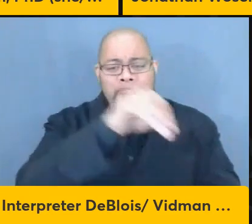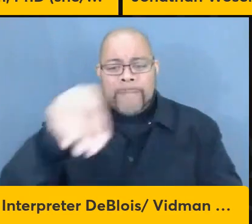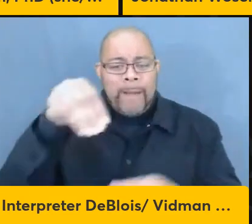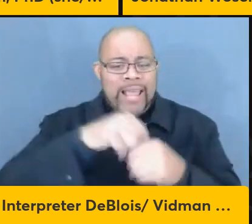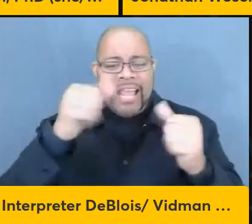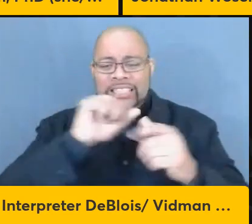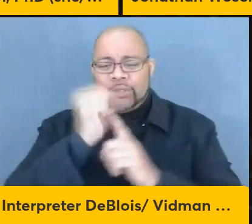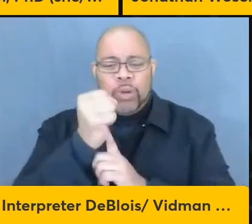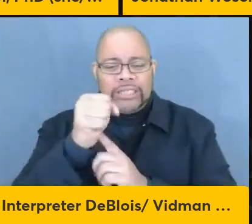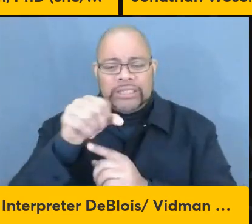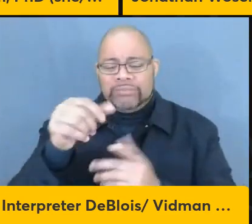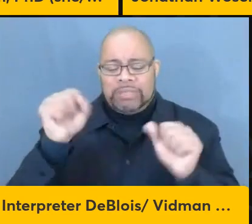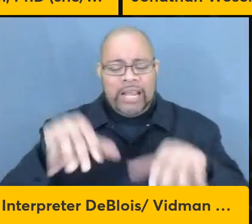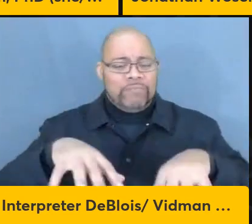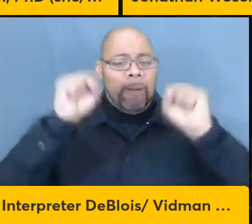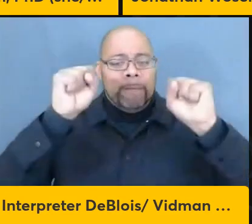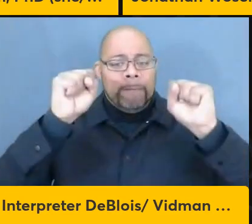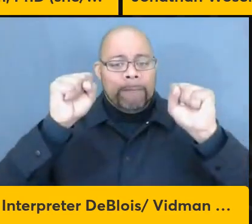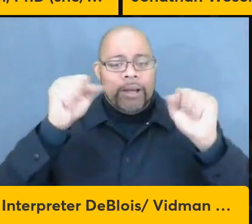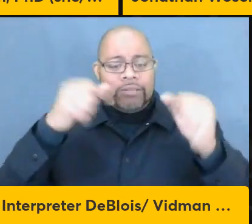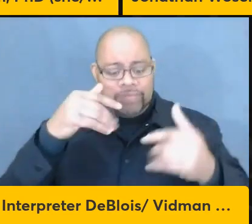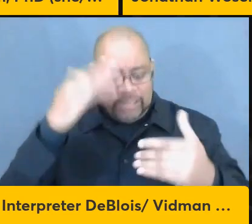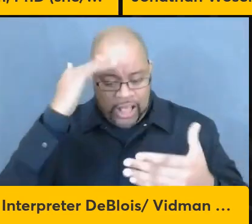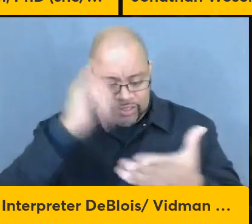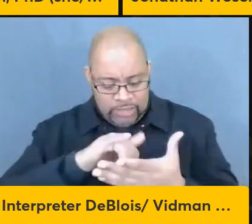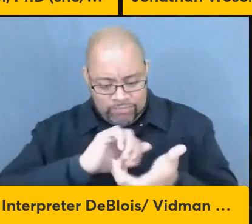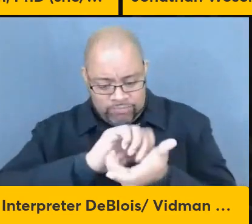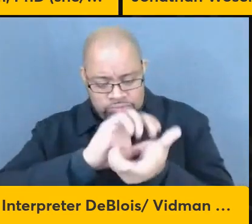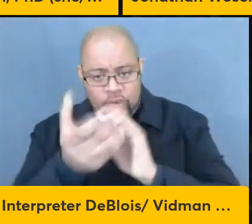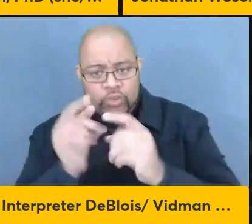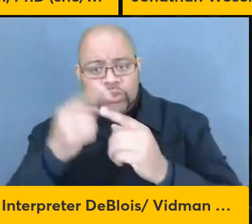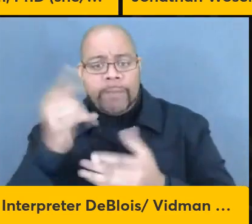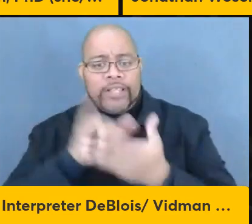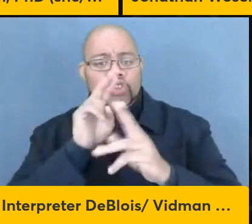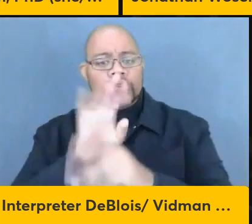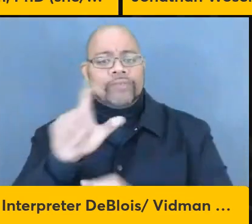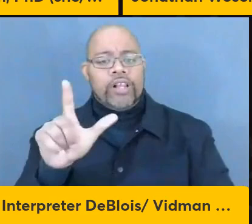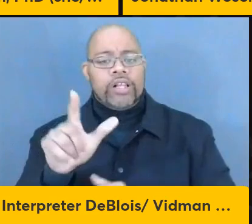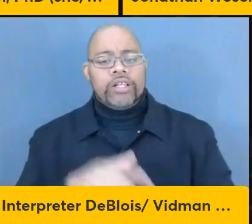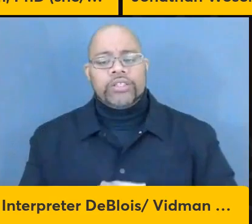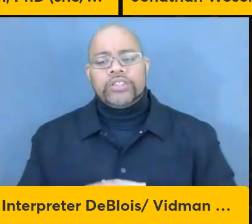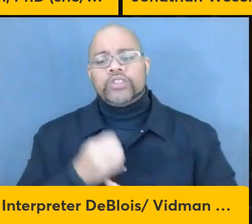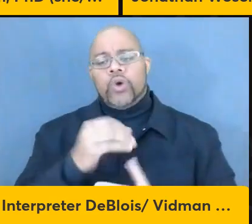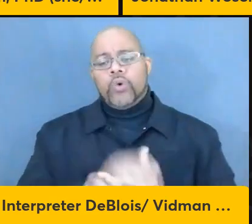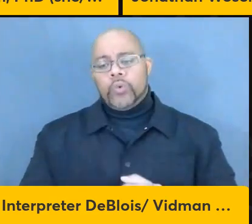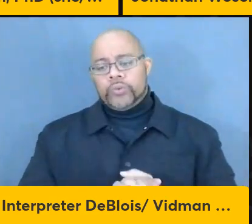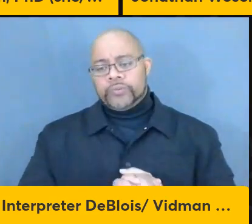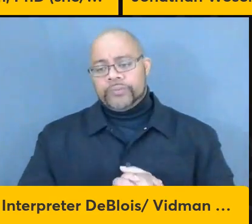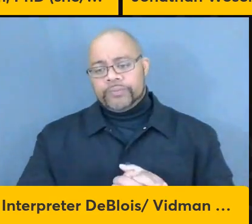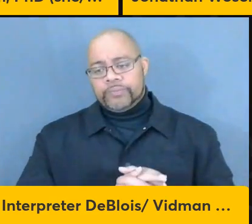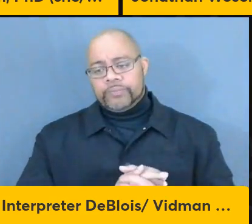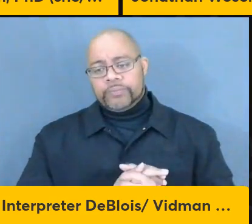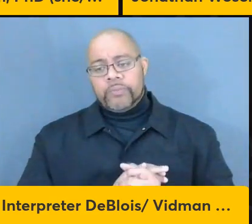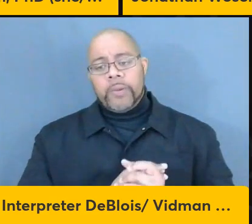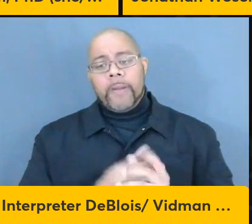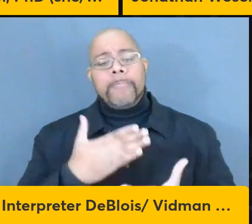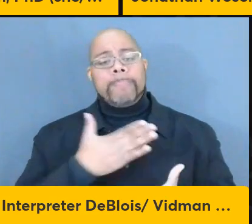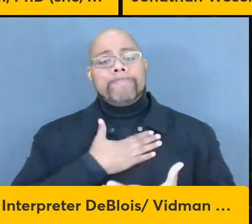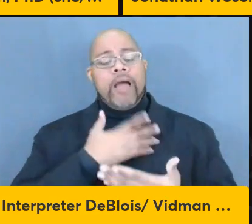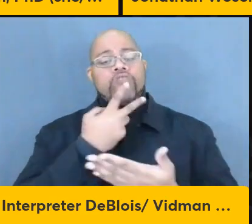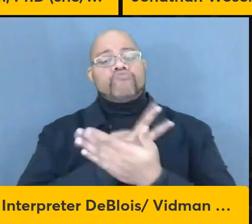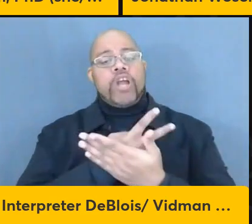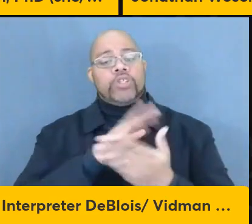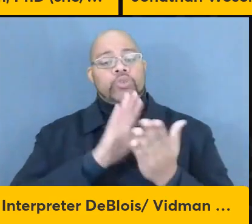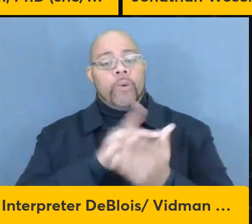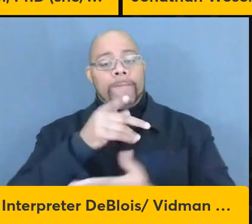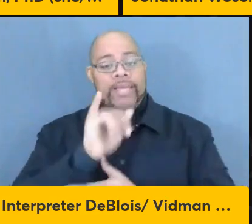can take the available knowledge and synthesize it into something that's useful. So yeah, my grad school